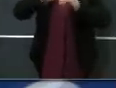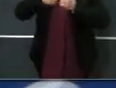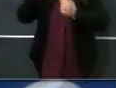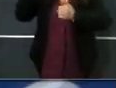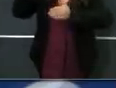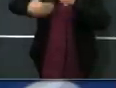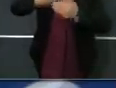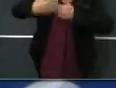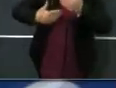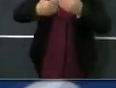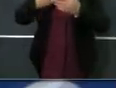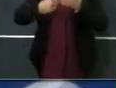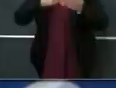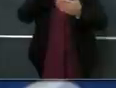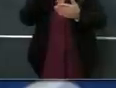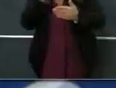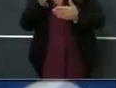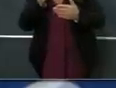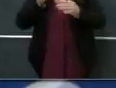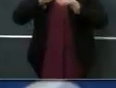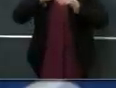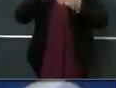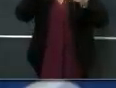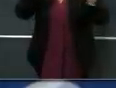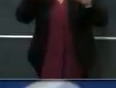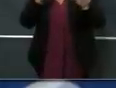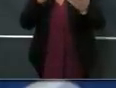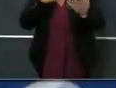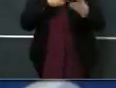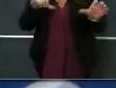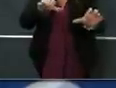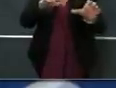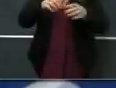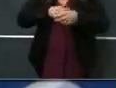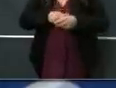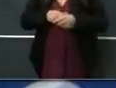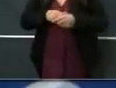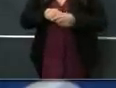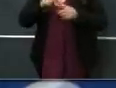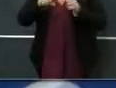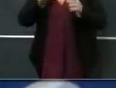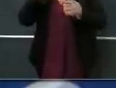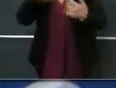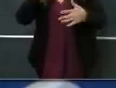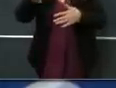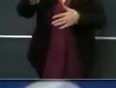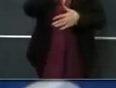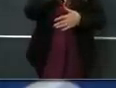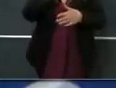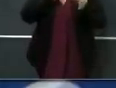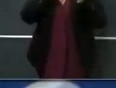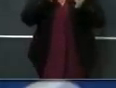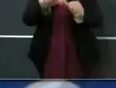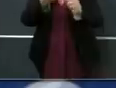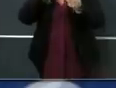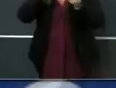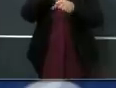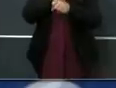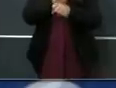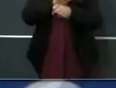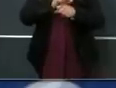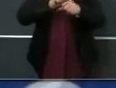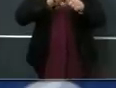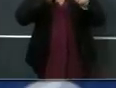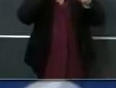I continue to express great gratitude to all of you for the progress you've made on continuing to bend the curve.